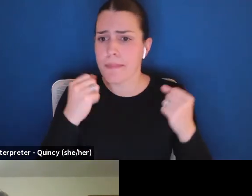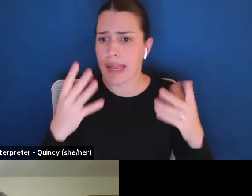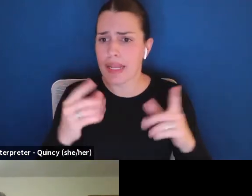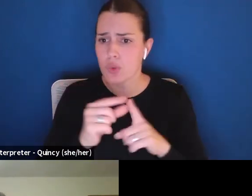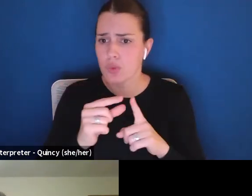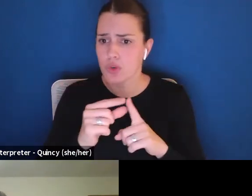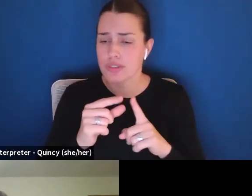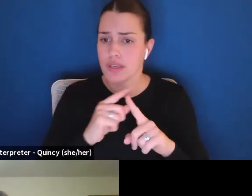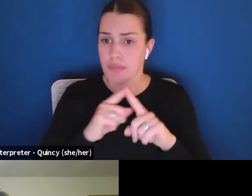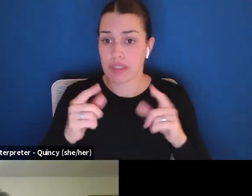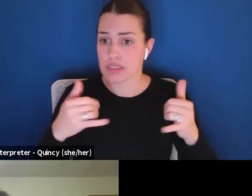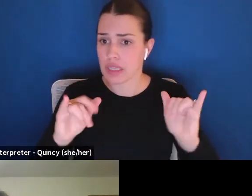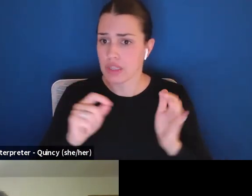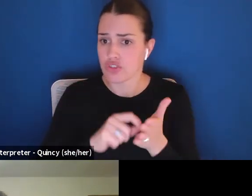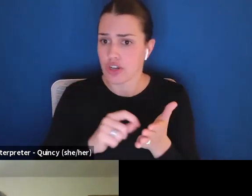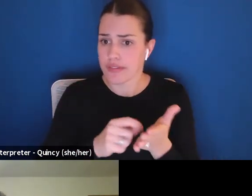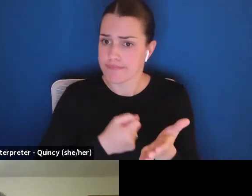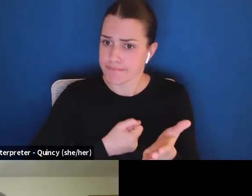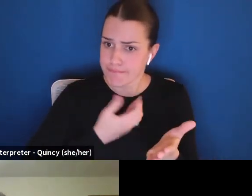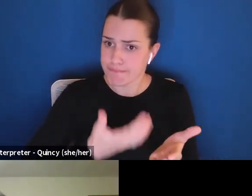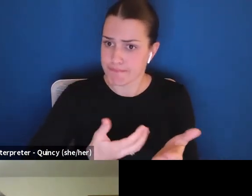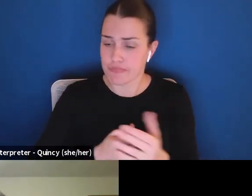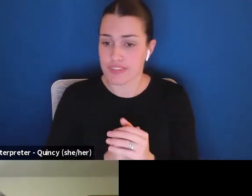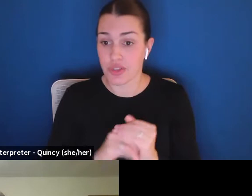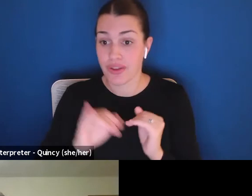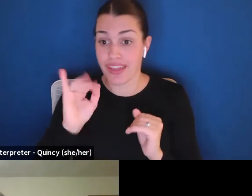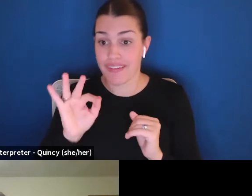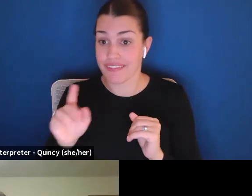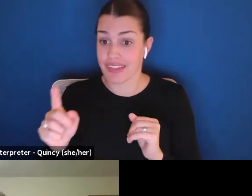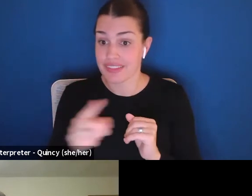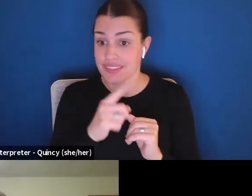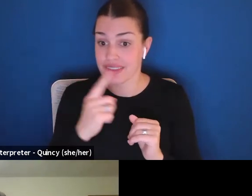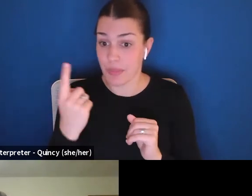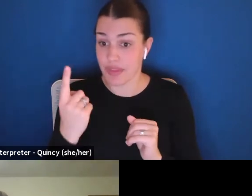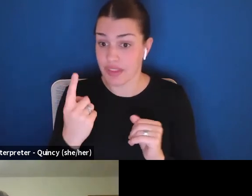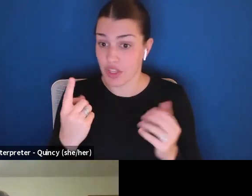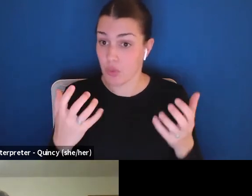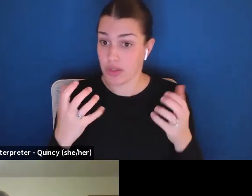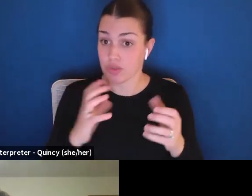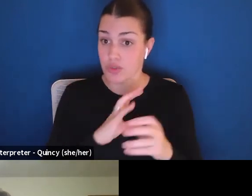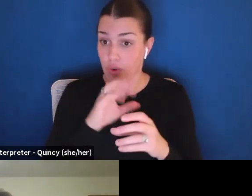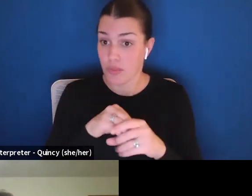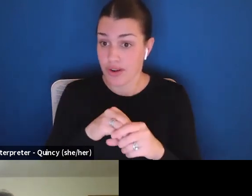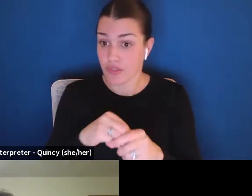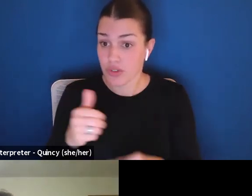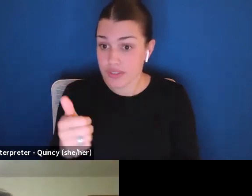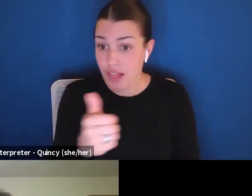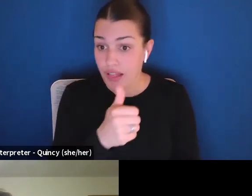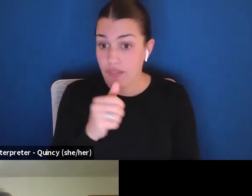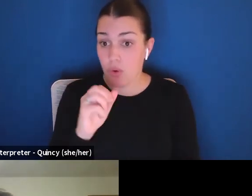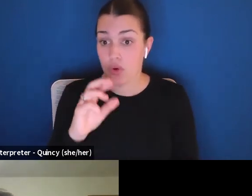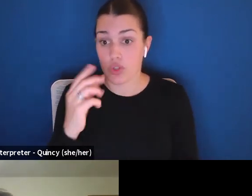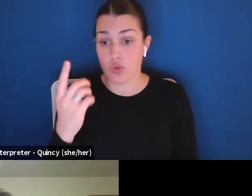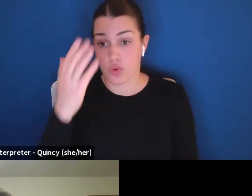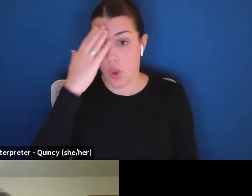journaling. So just thinking about if this is something that you want to incorporate for yourself, or you know someone who might